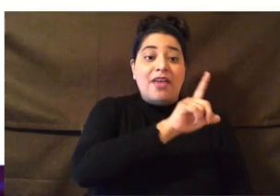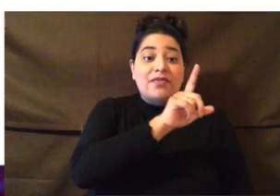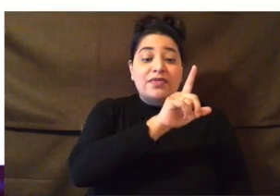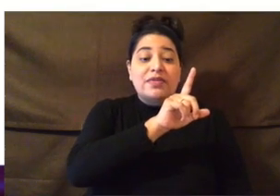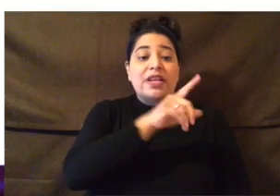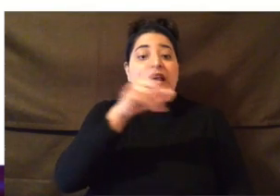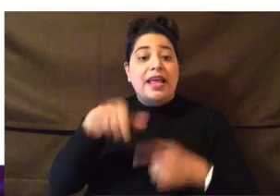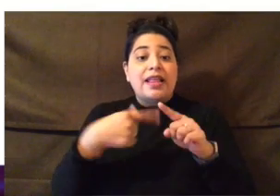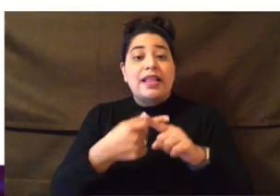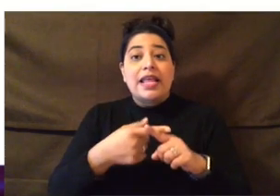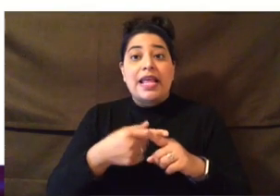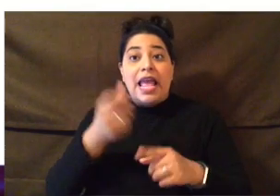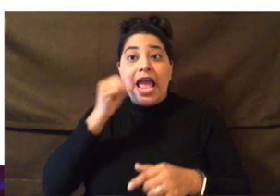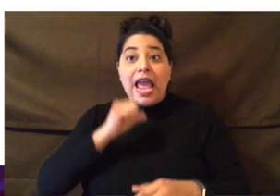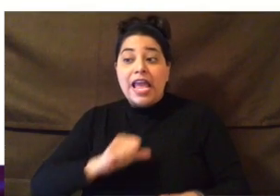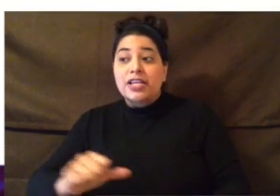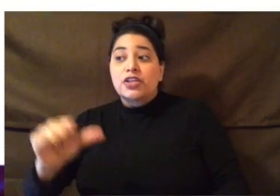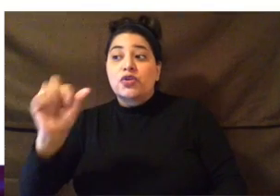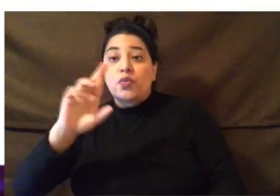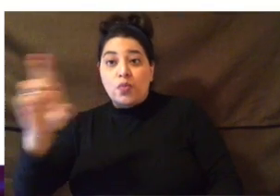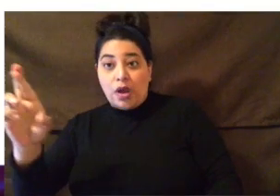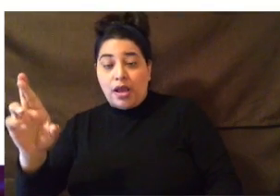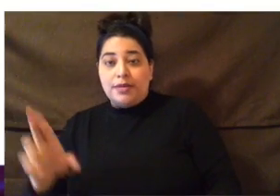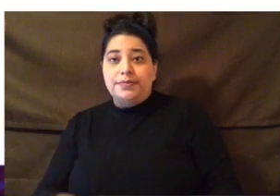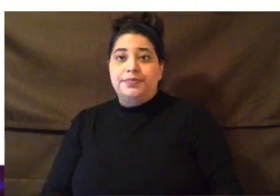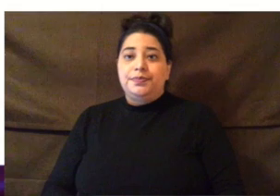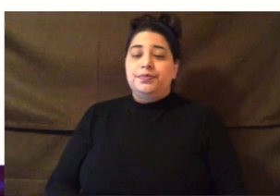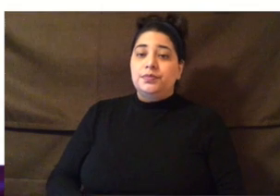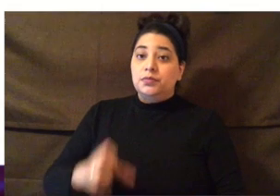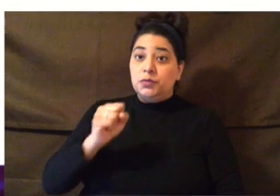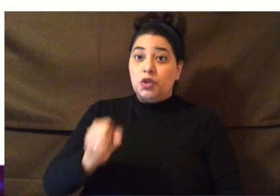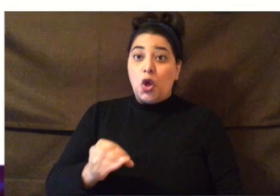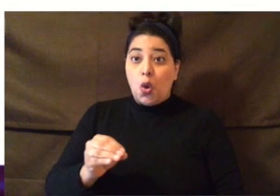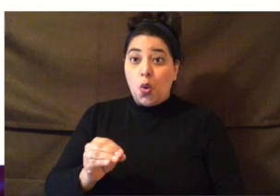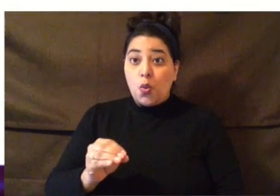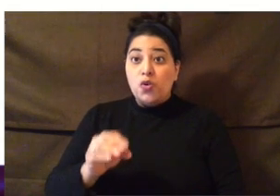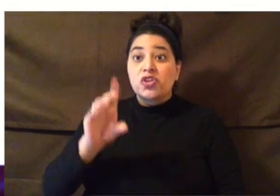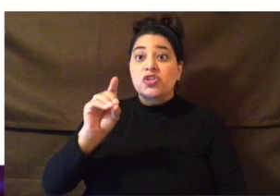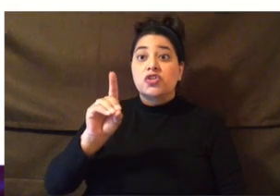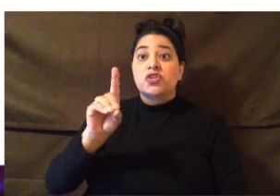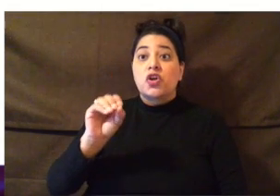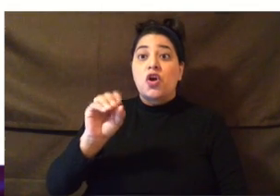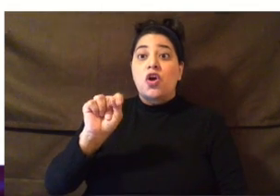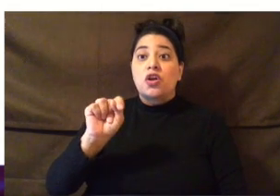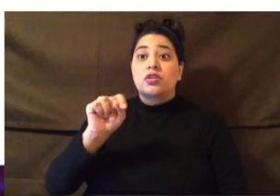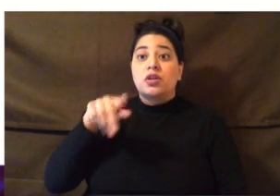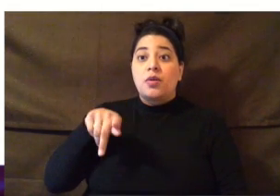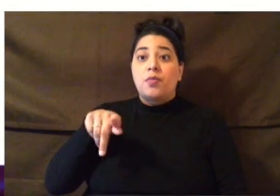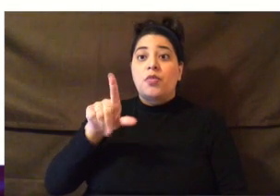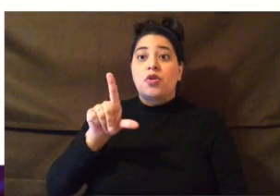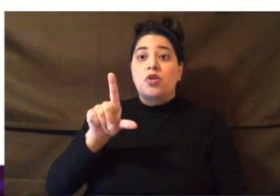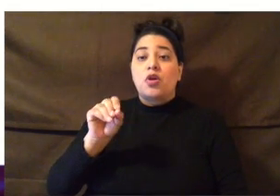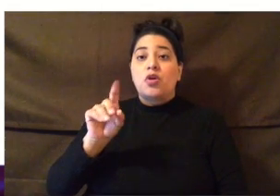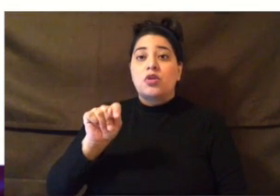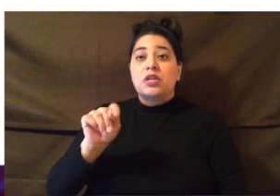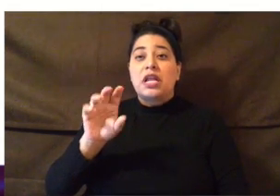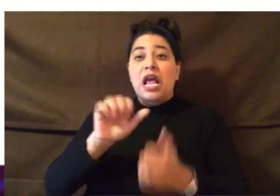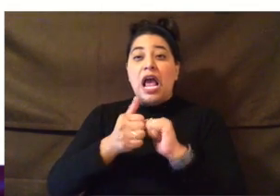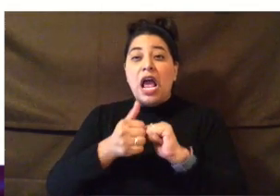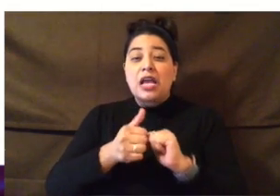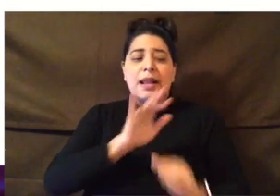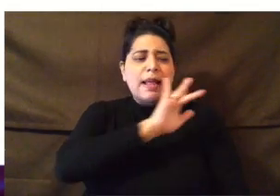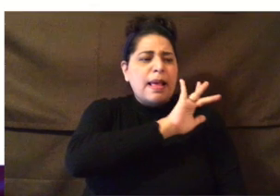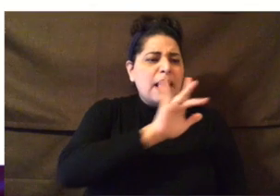right-hand side, okay? So a dot plot is a way to blank data on a blank.